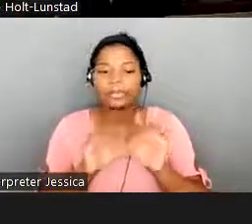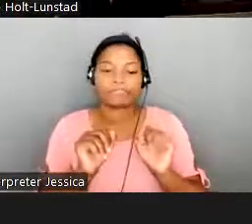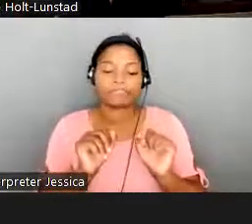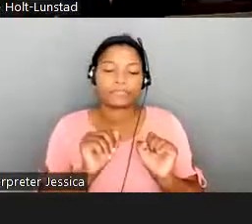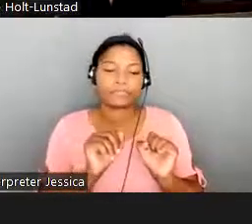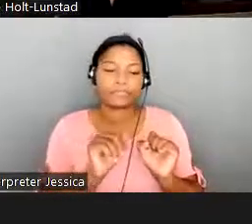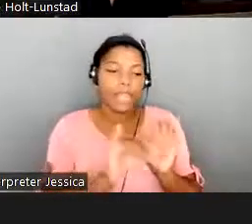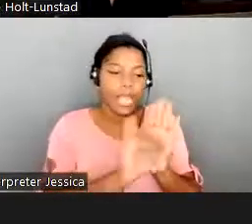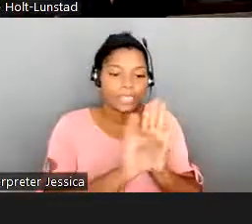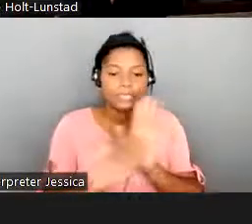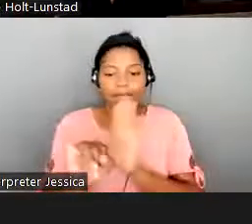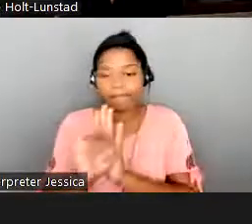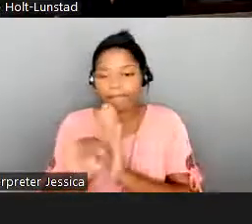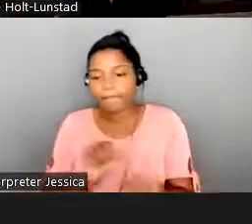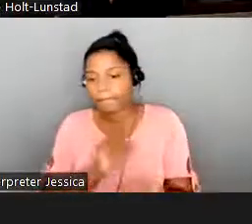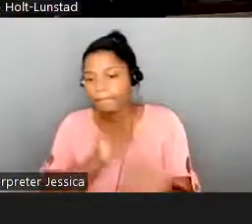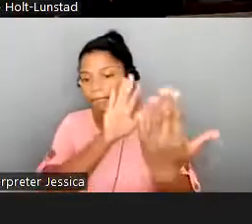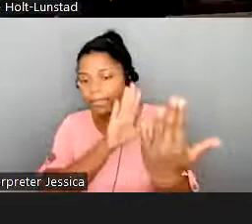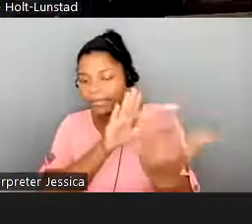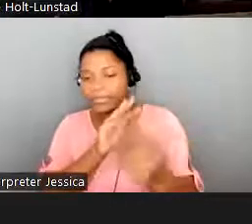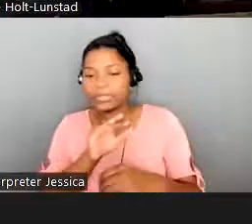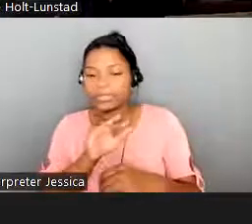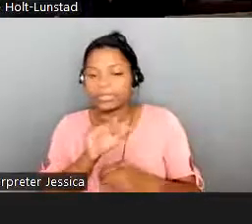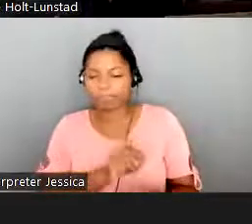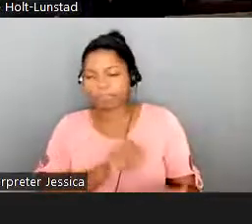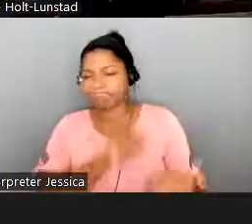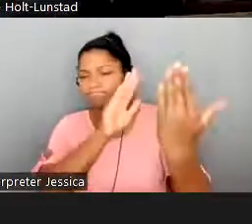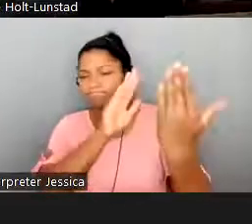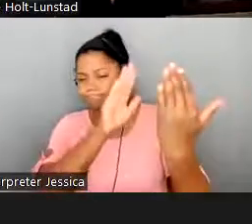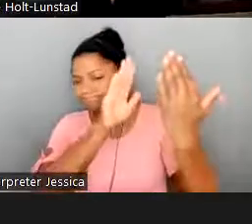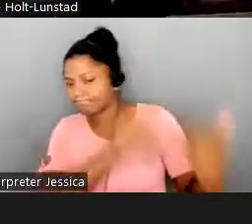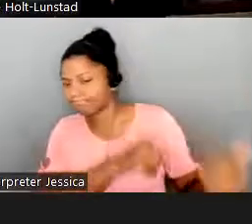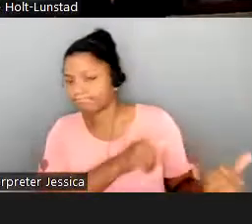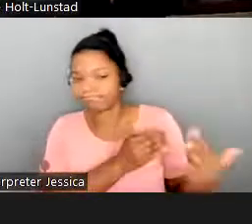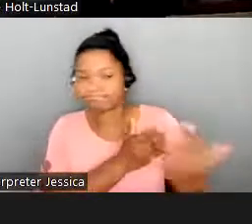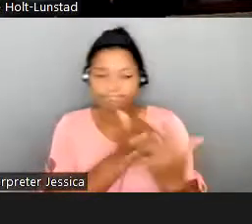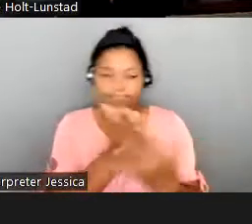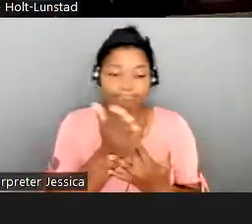identifying barriers and identifying ways to overcome those barriers.